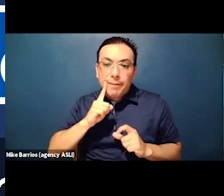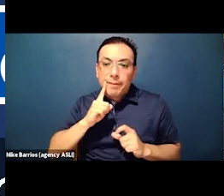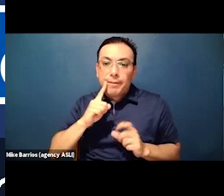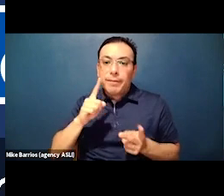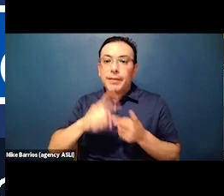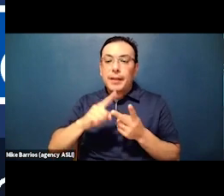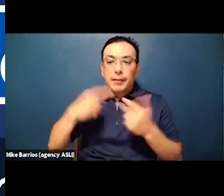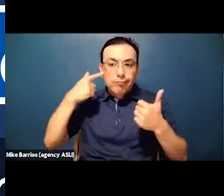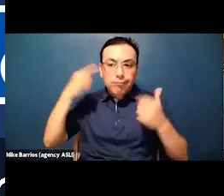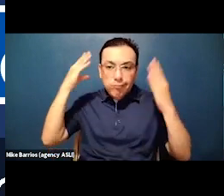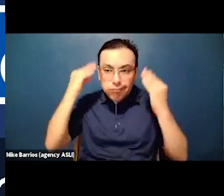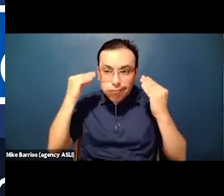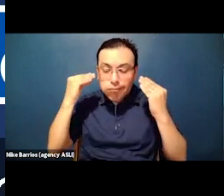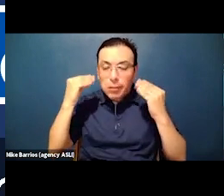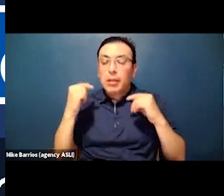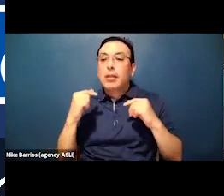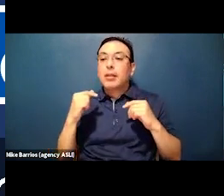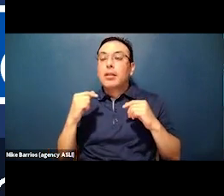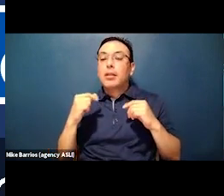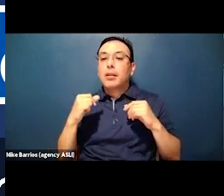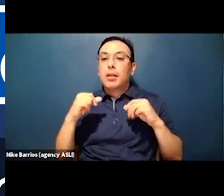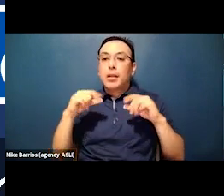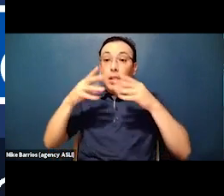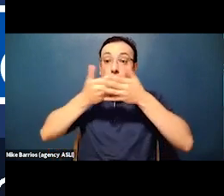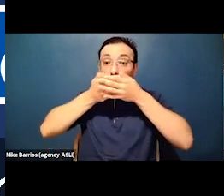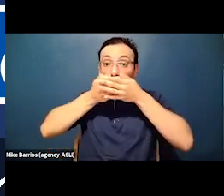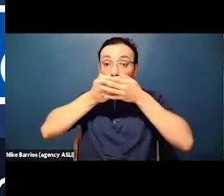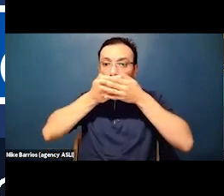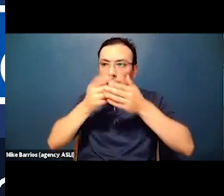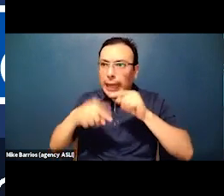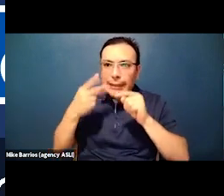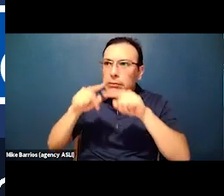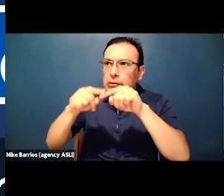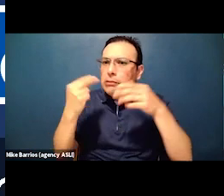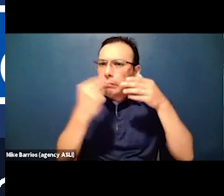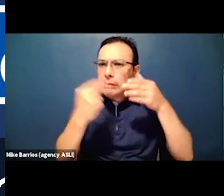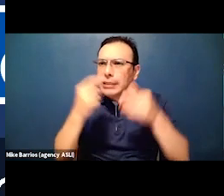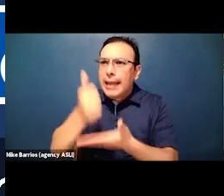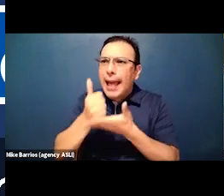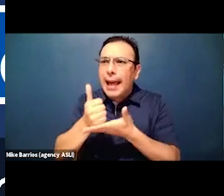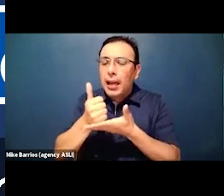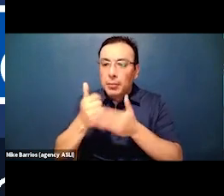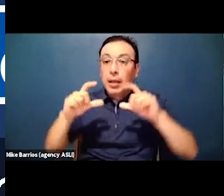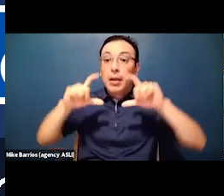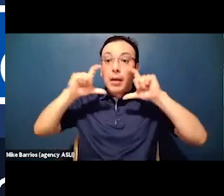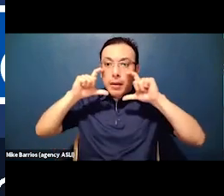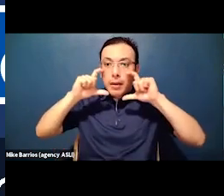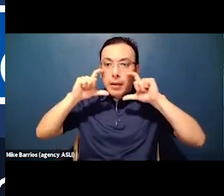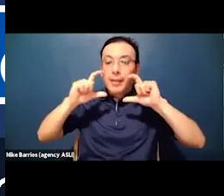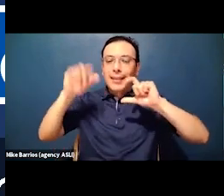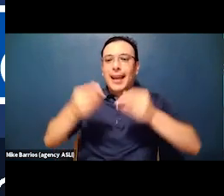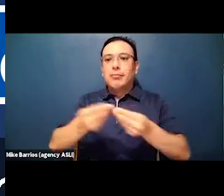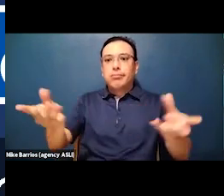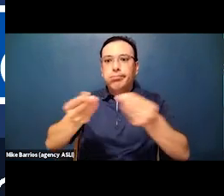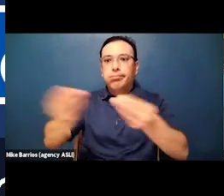conventional mask that you see most people using. And here's some numbers for the total, you know, supplies that we were able to give